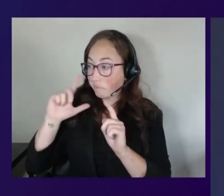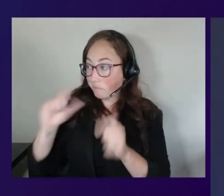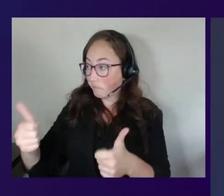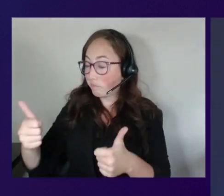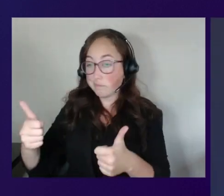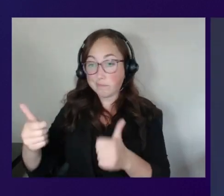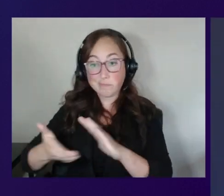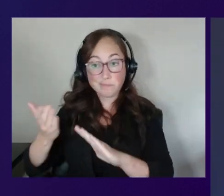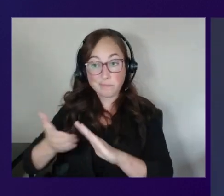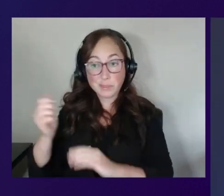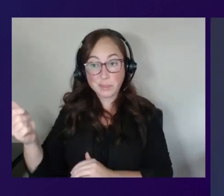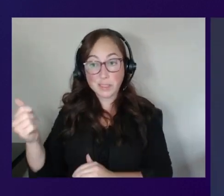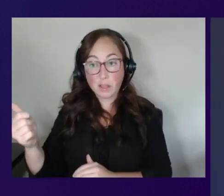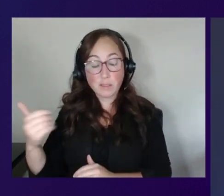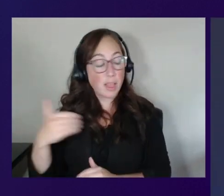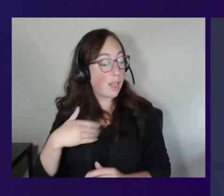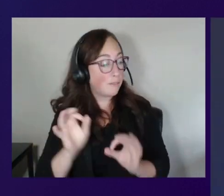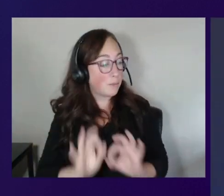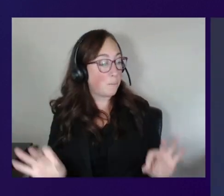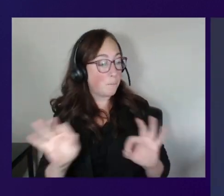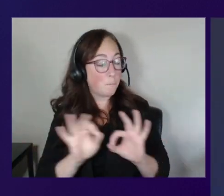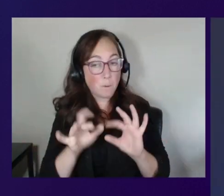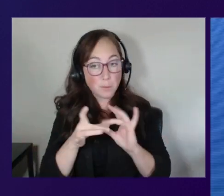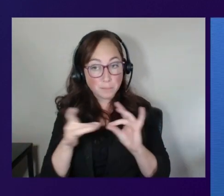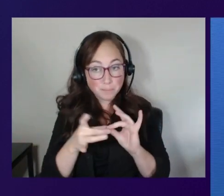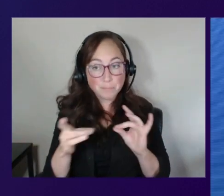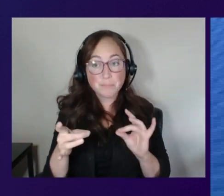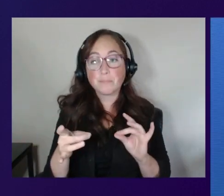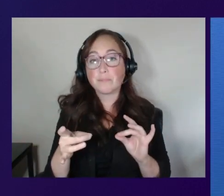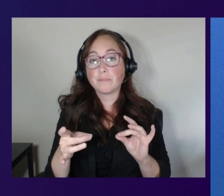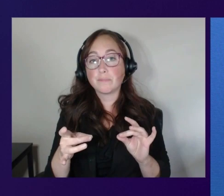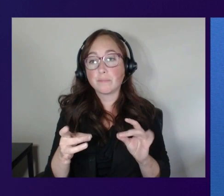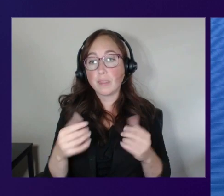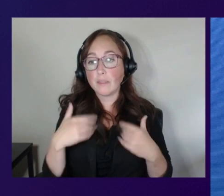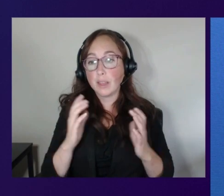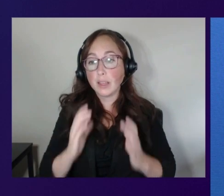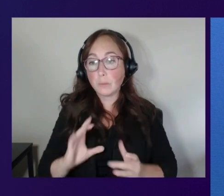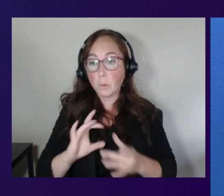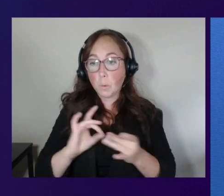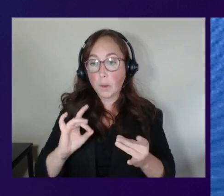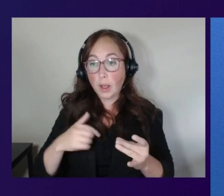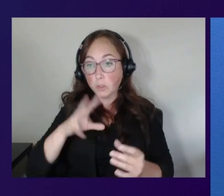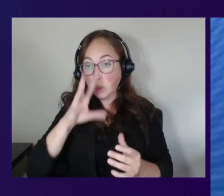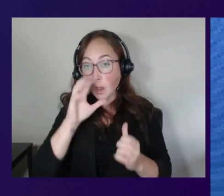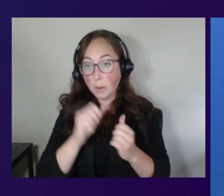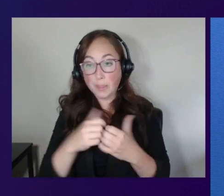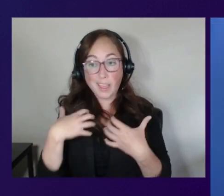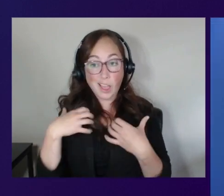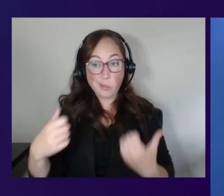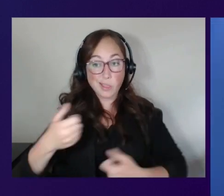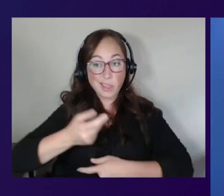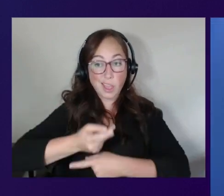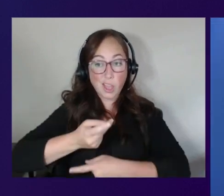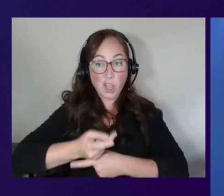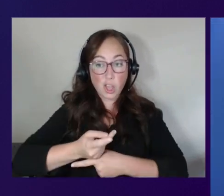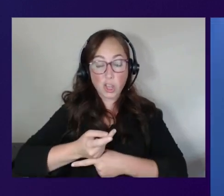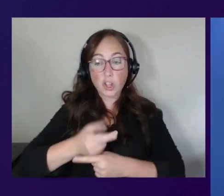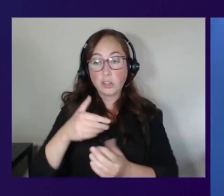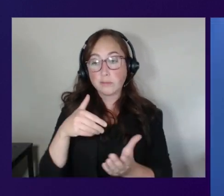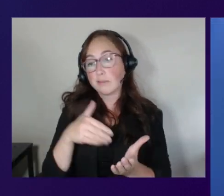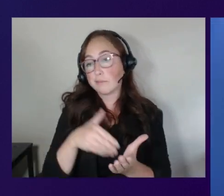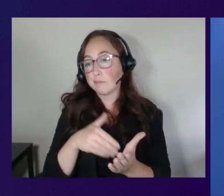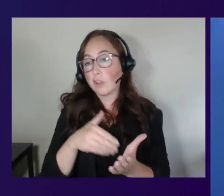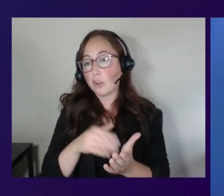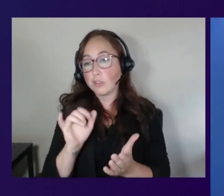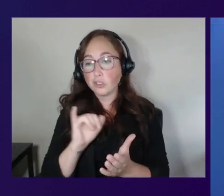I have a very important Go ahead. customer quote to talk about. I Yeah. was talking to one of the healthcare provider, and earlier the